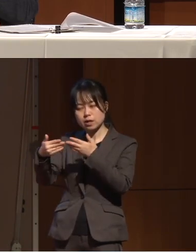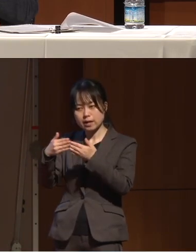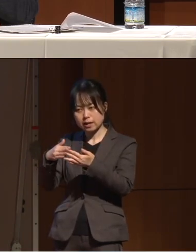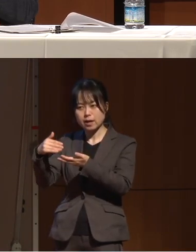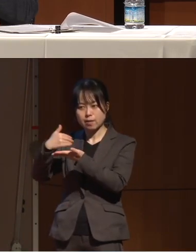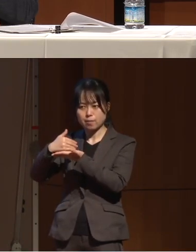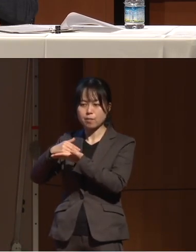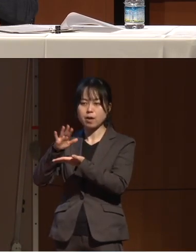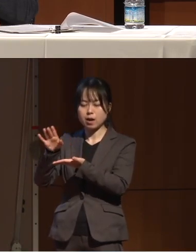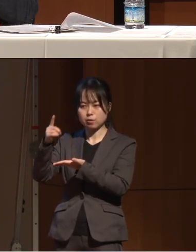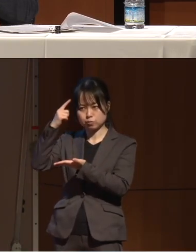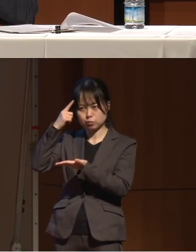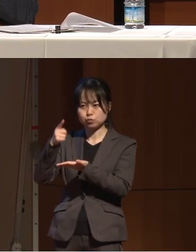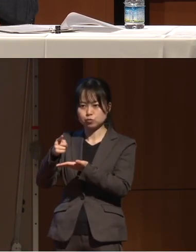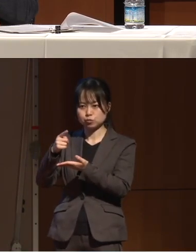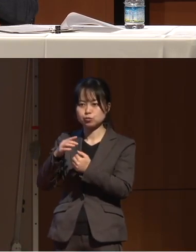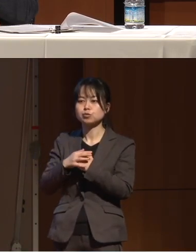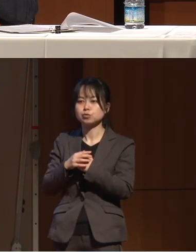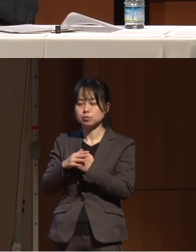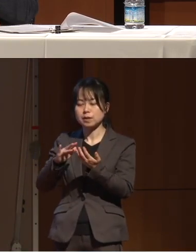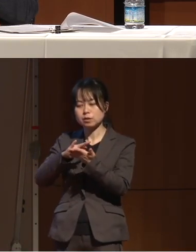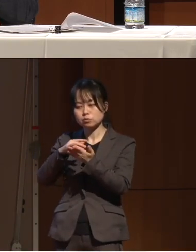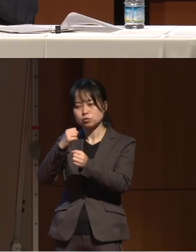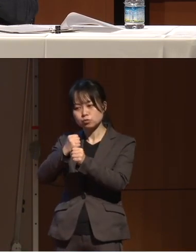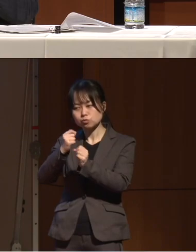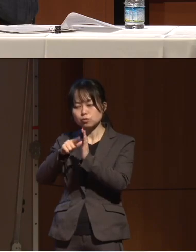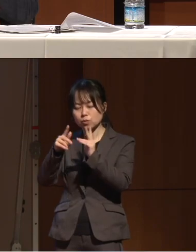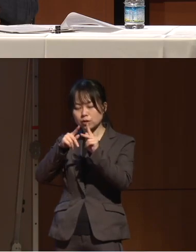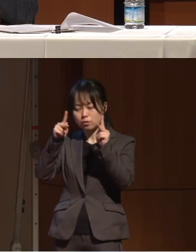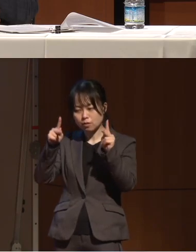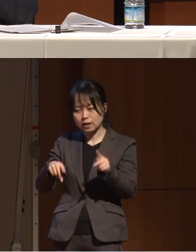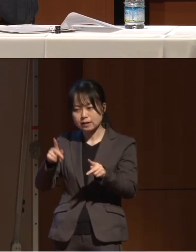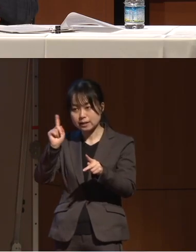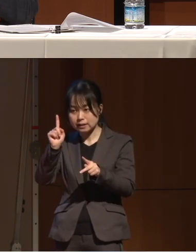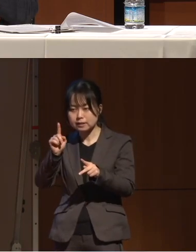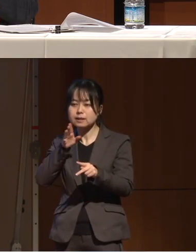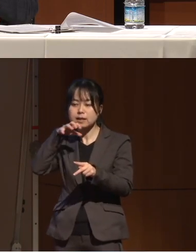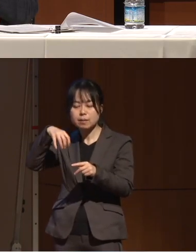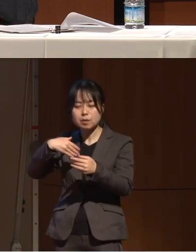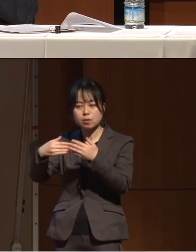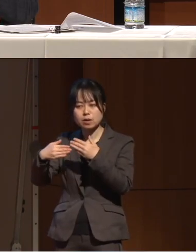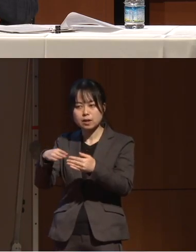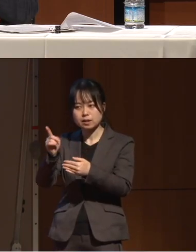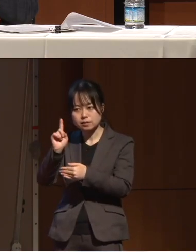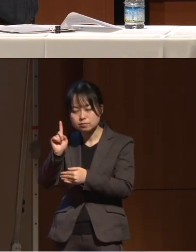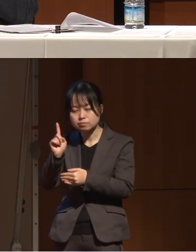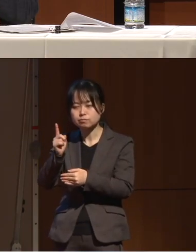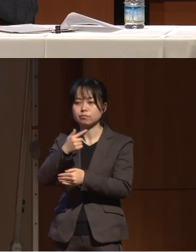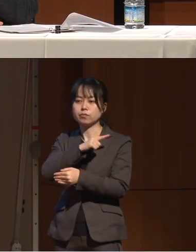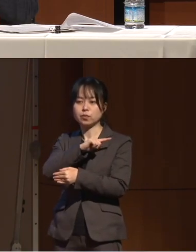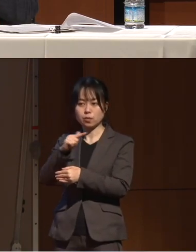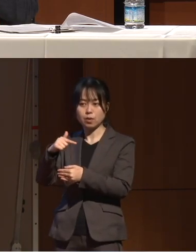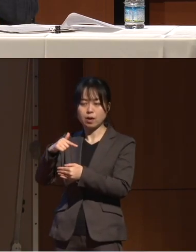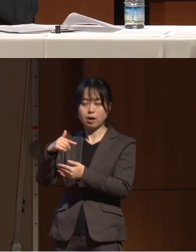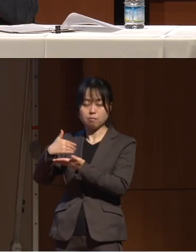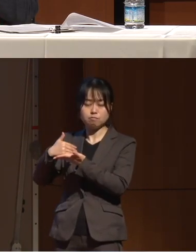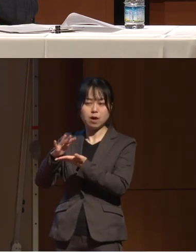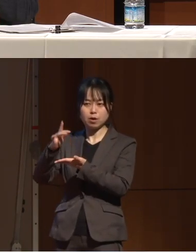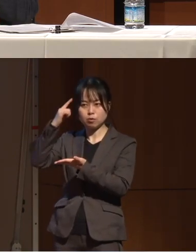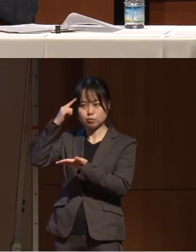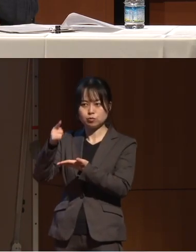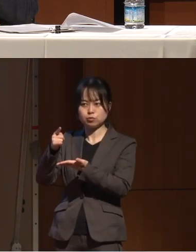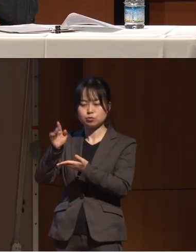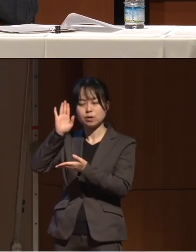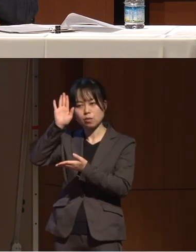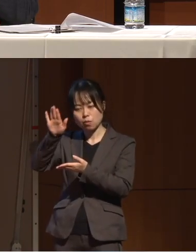field experience, and more importantly, approaches to infectious disease